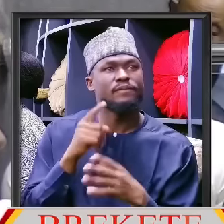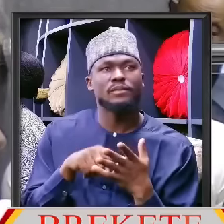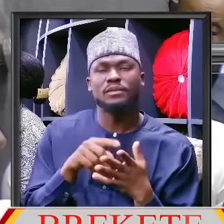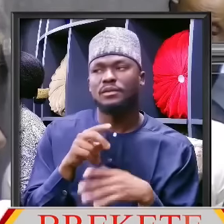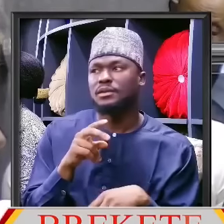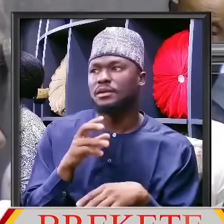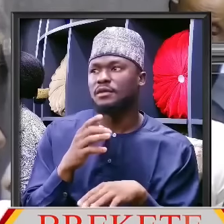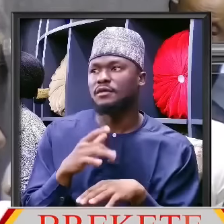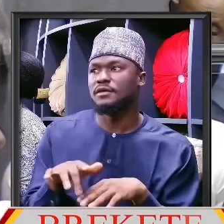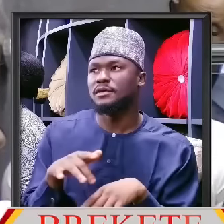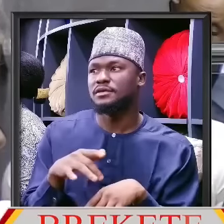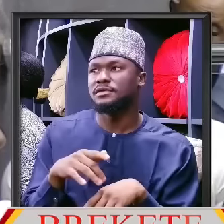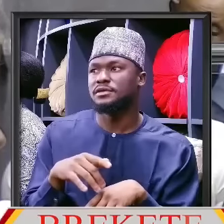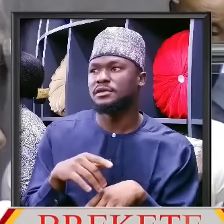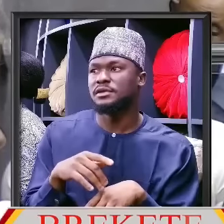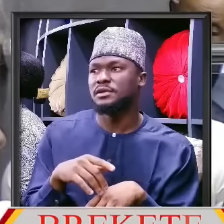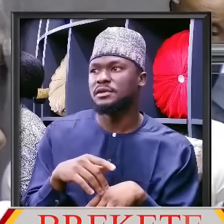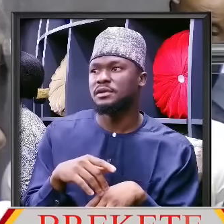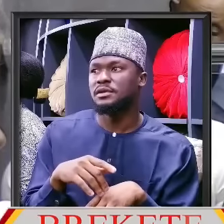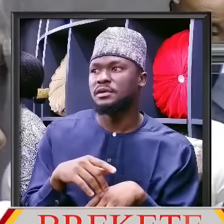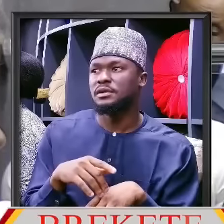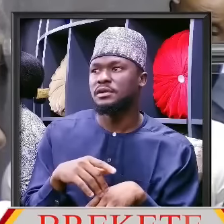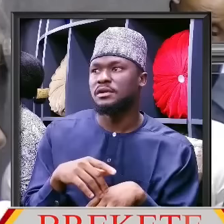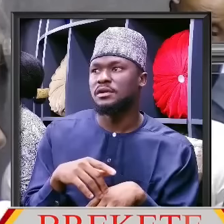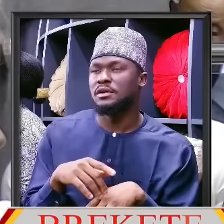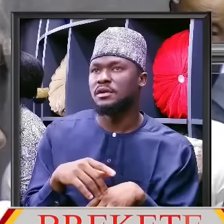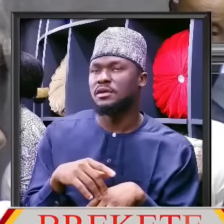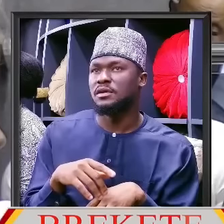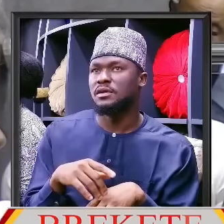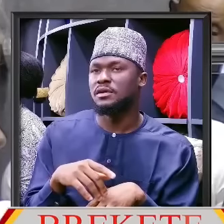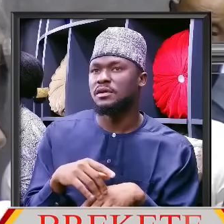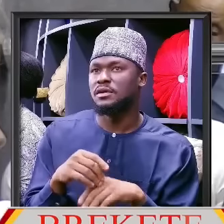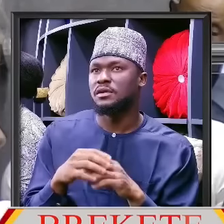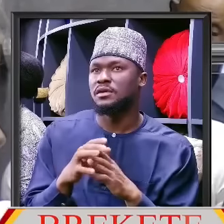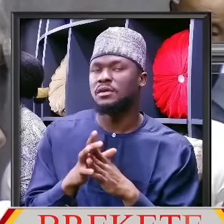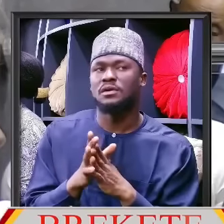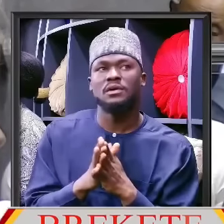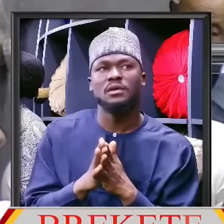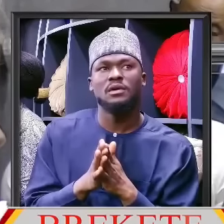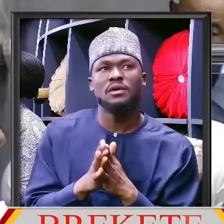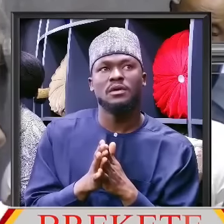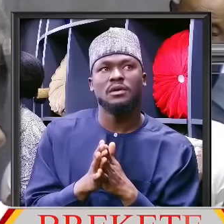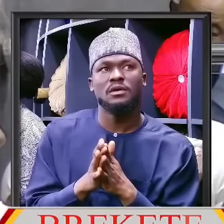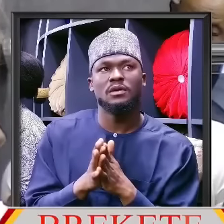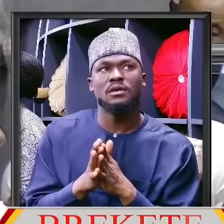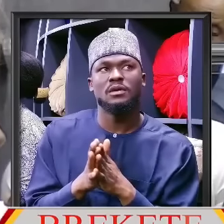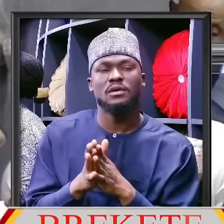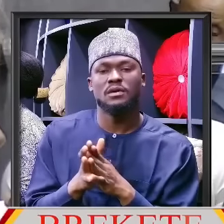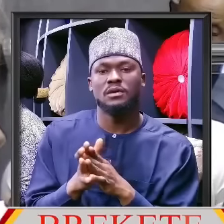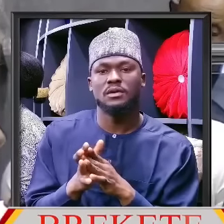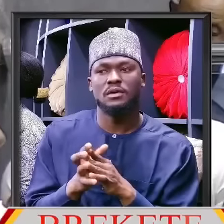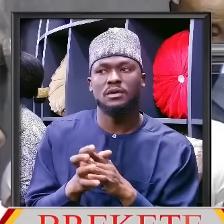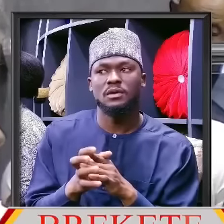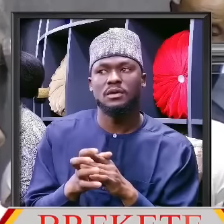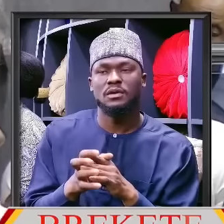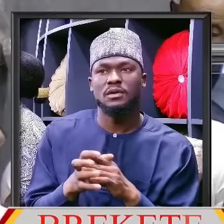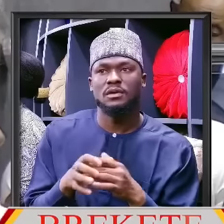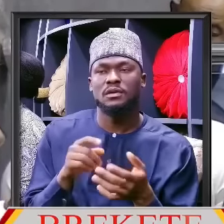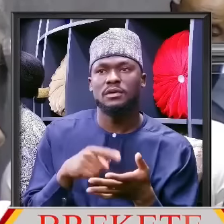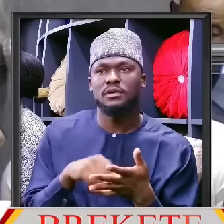is required that AAU first interface intricately with Medical Dental Council of Nigeria, and this interaction